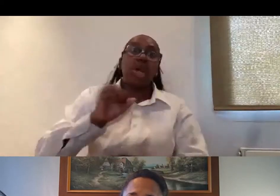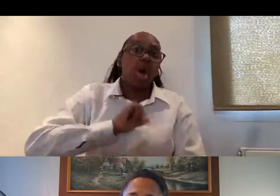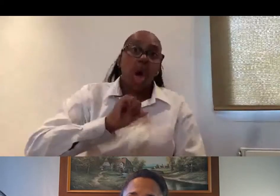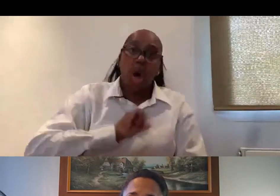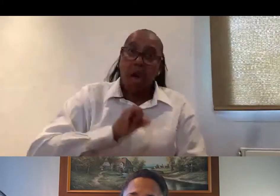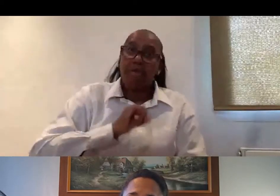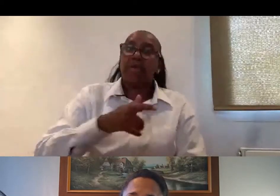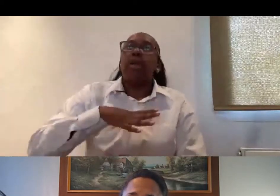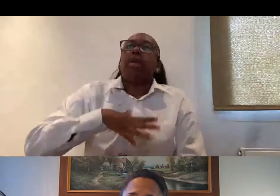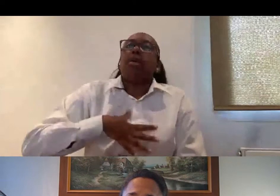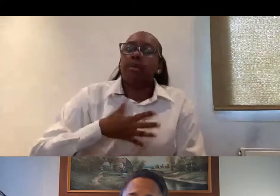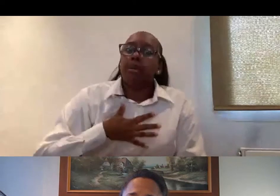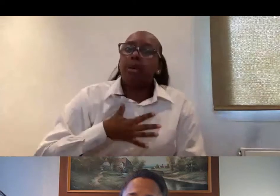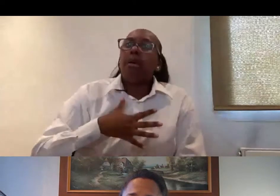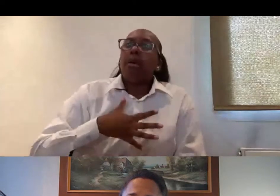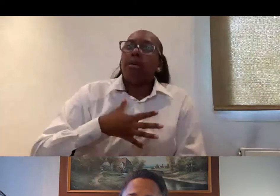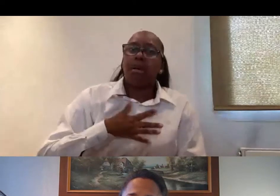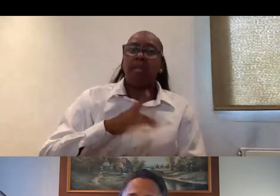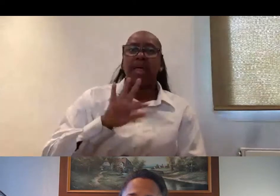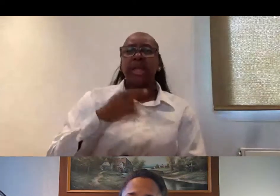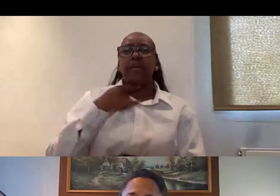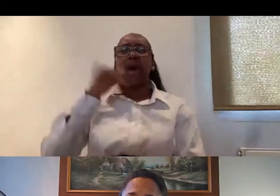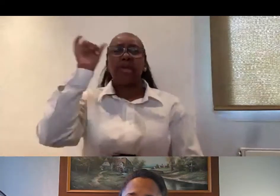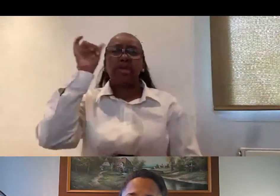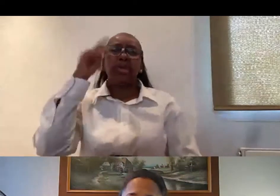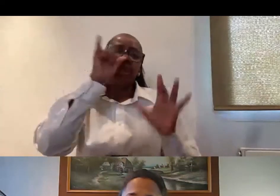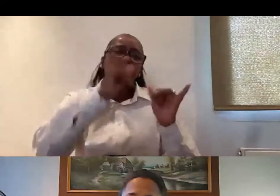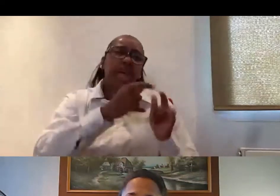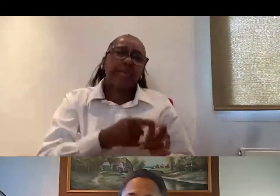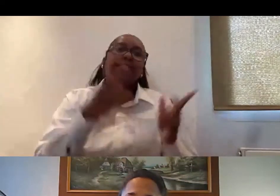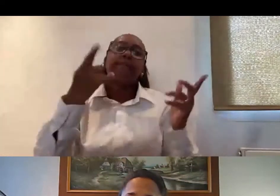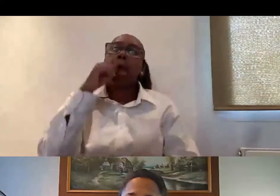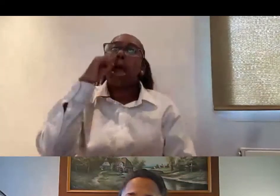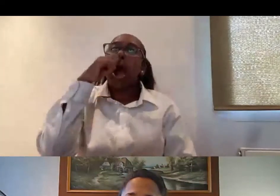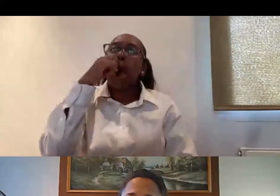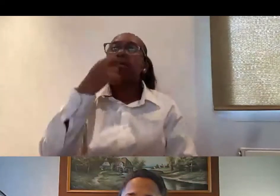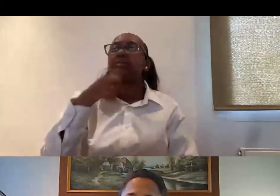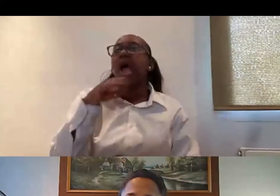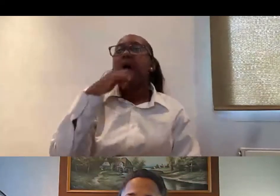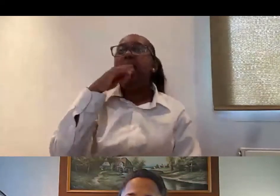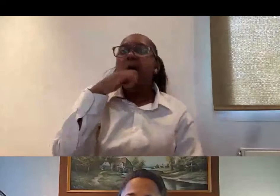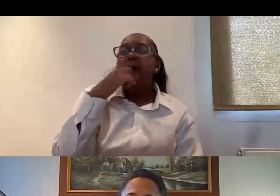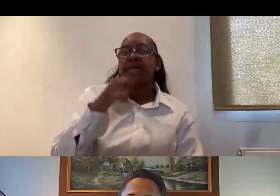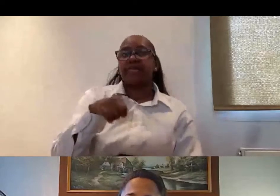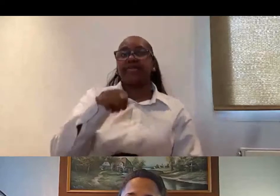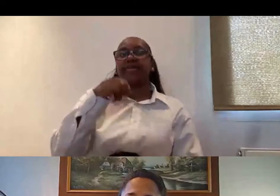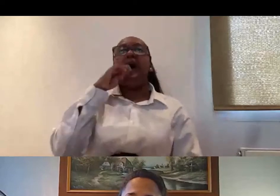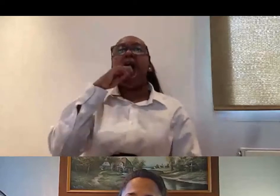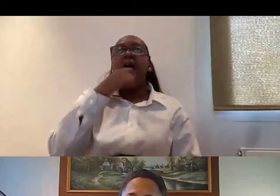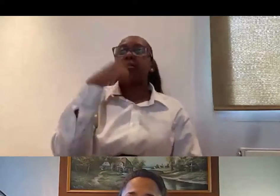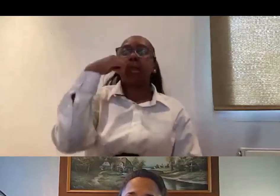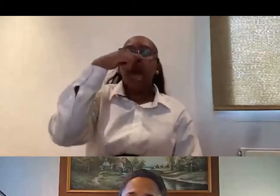breathless. I knew it was COVID from the symptoms, so I got a test. Basically, I was pottering around the house for a